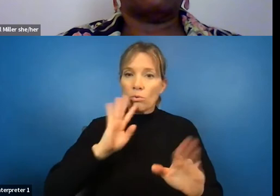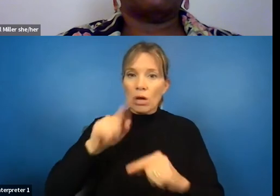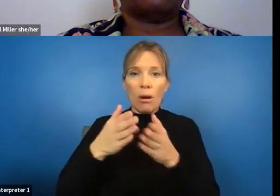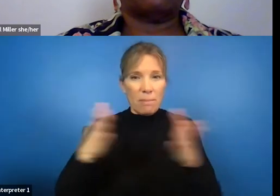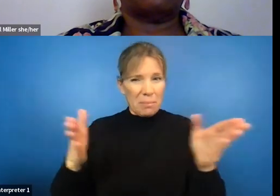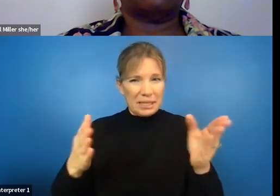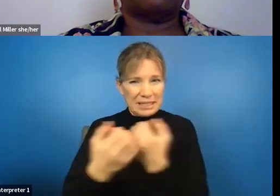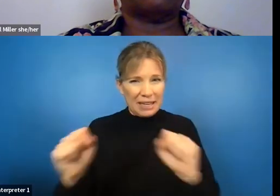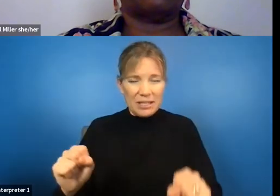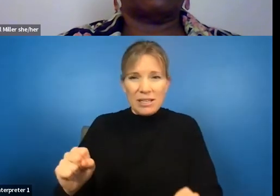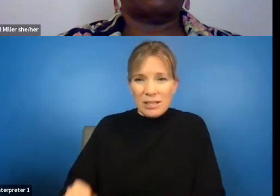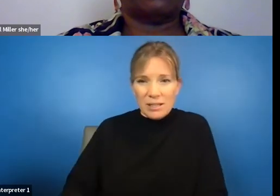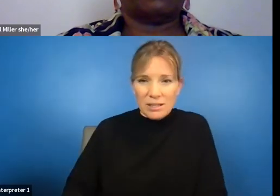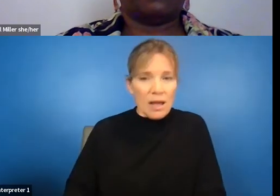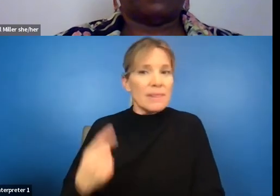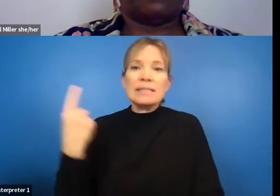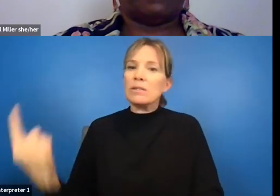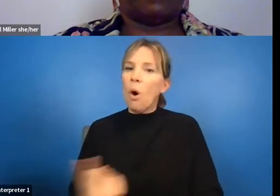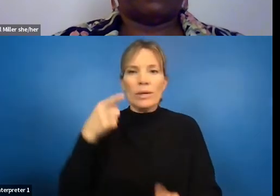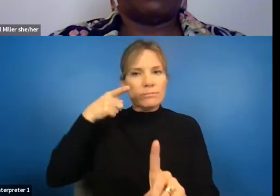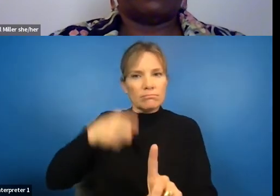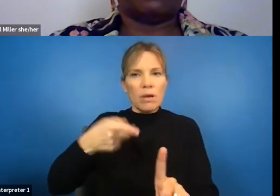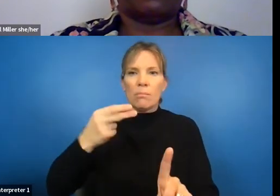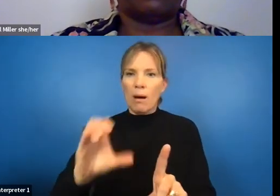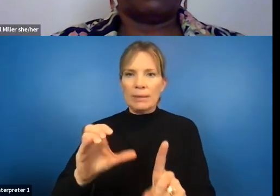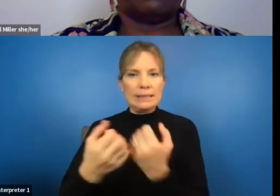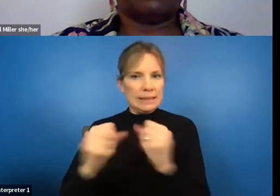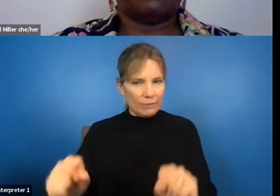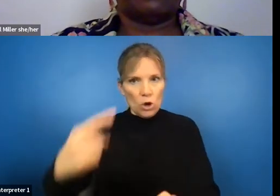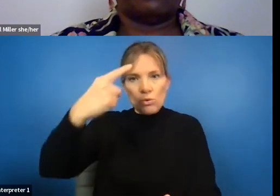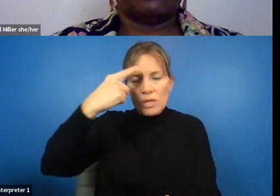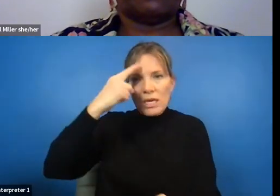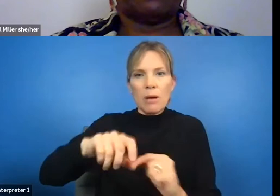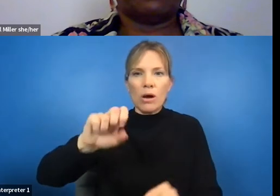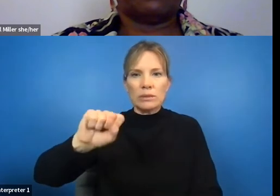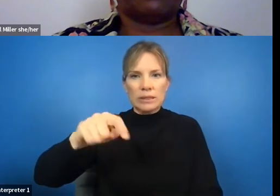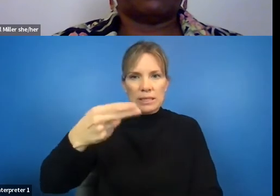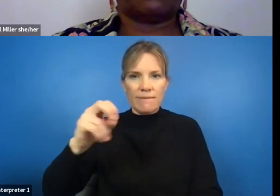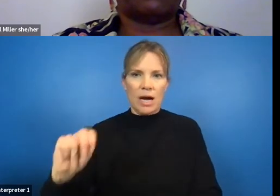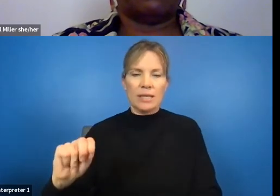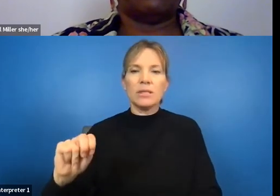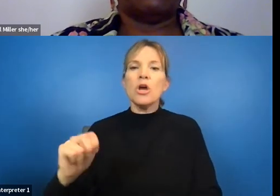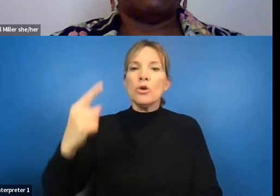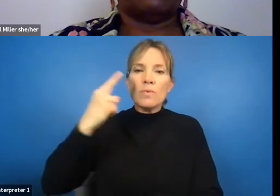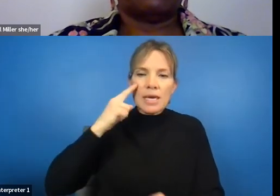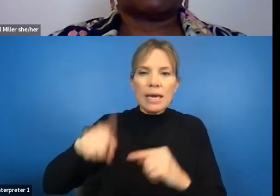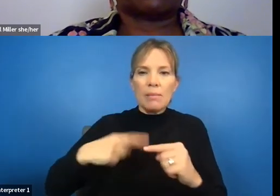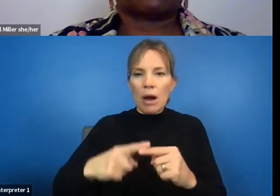safety. This is always about public safety. You know, when we think about Stefan and we think